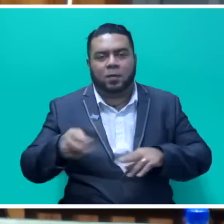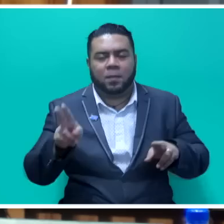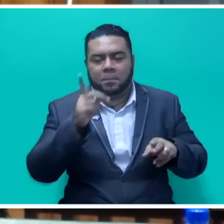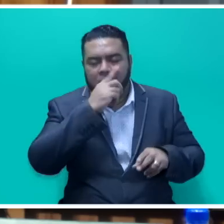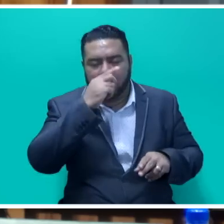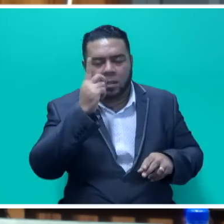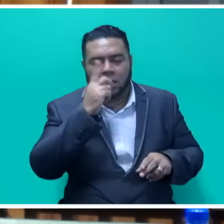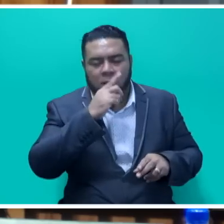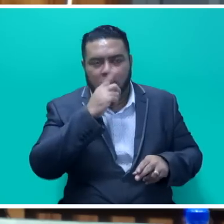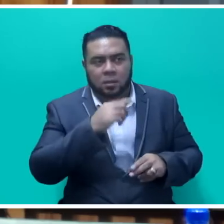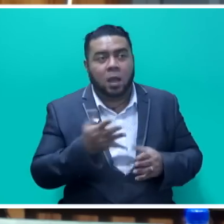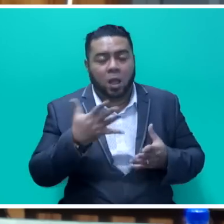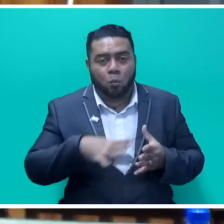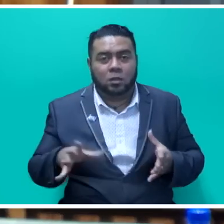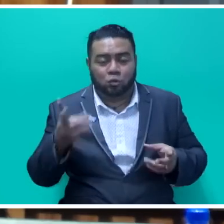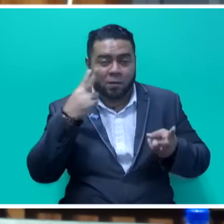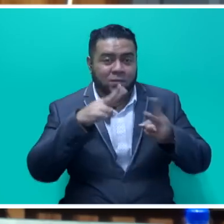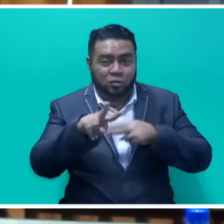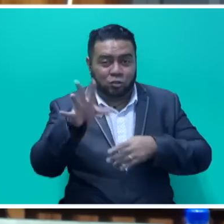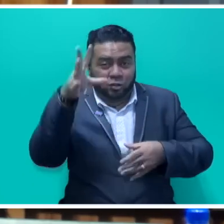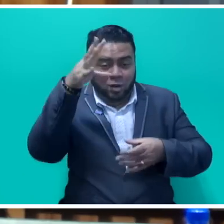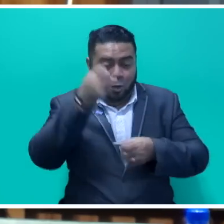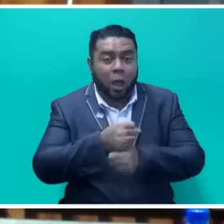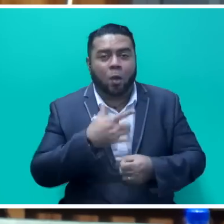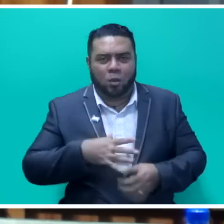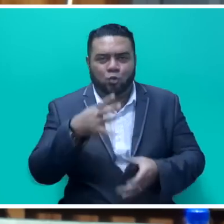vision, I want to conclude, Mr. Speaker, by saying